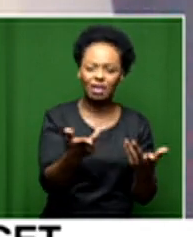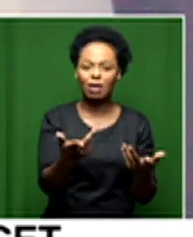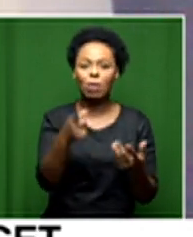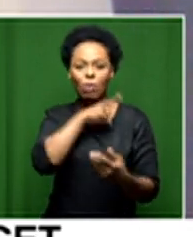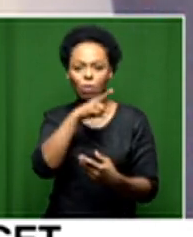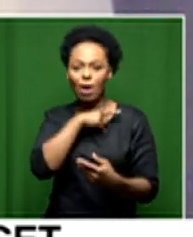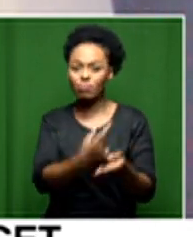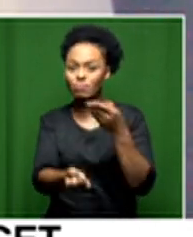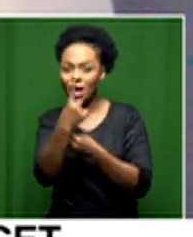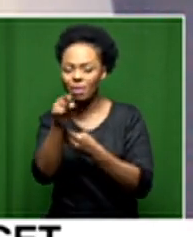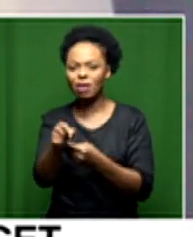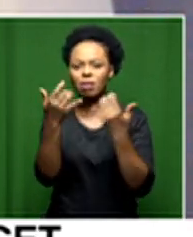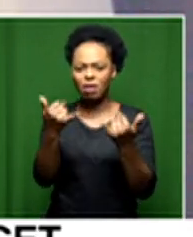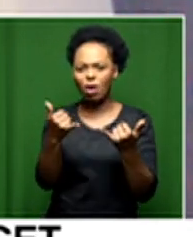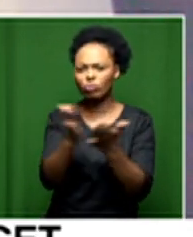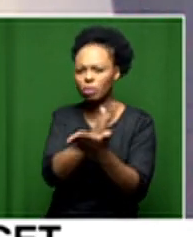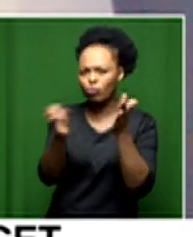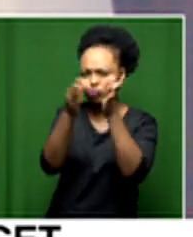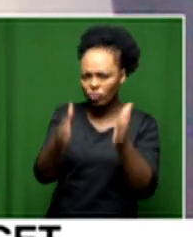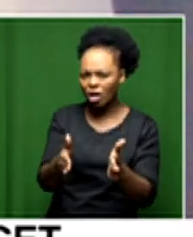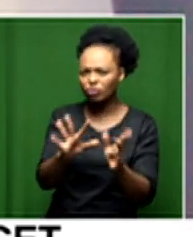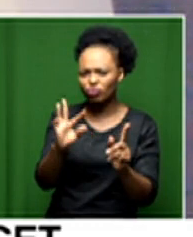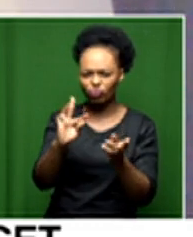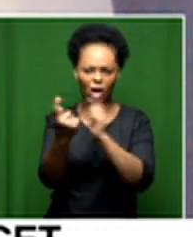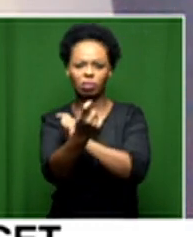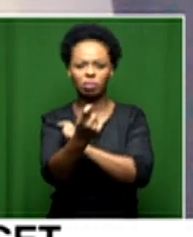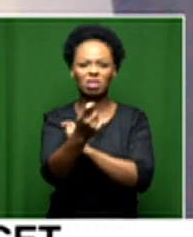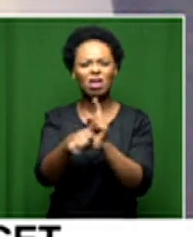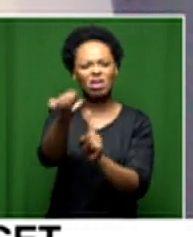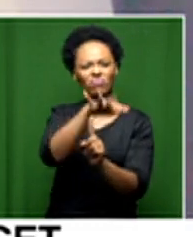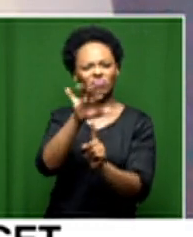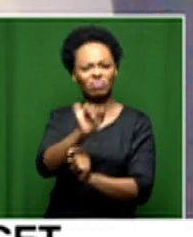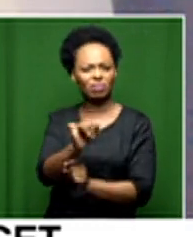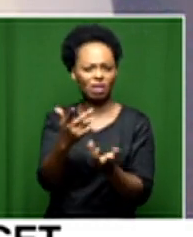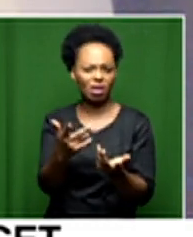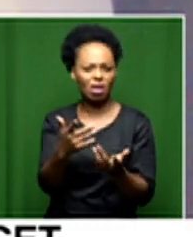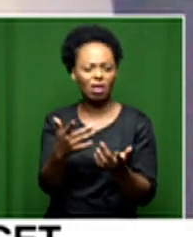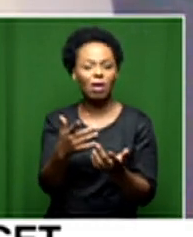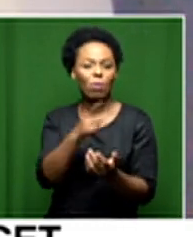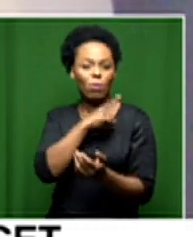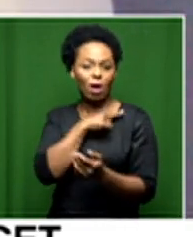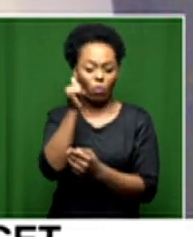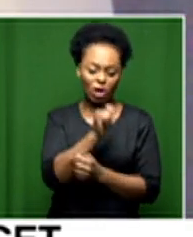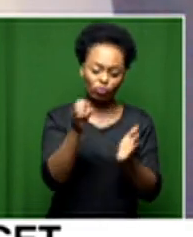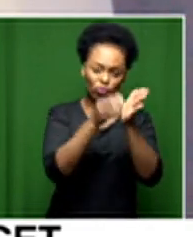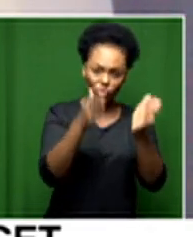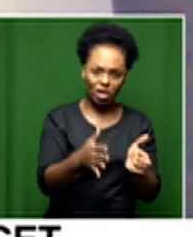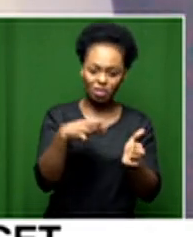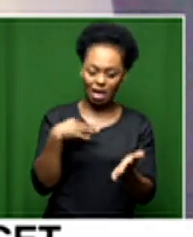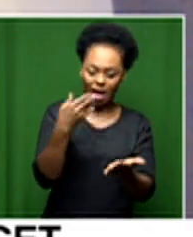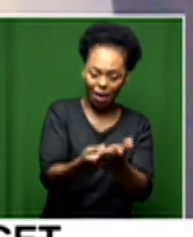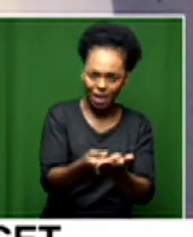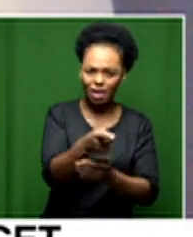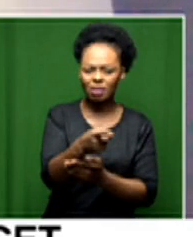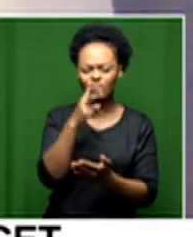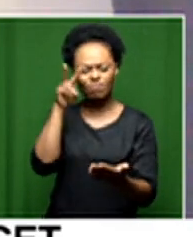circumstances of those students have since changed. What do I mean by that? When the student applies to us, we look at